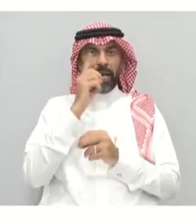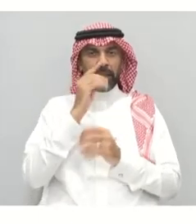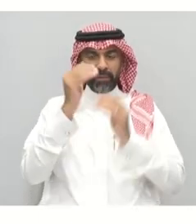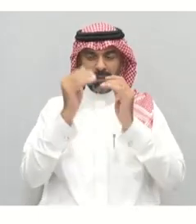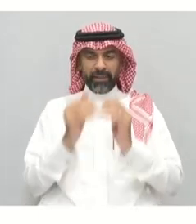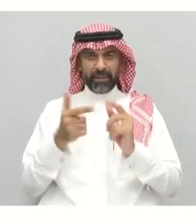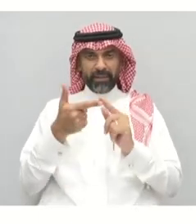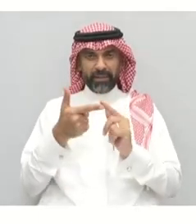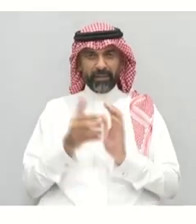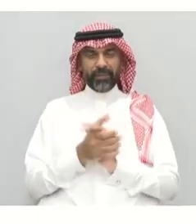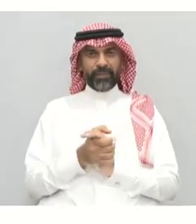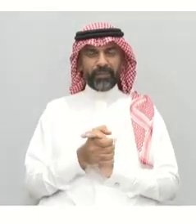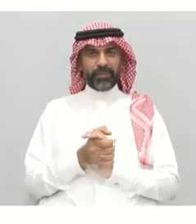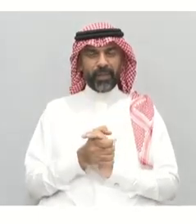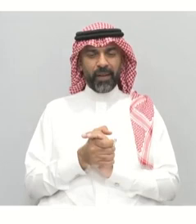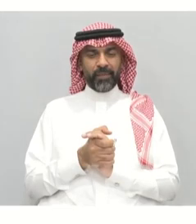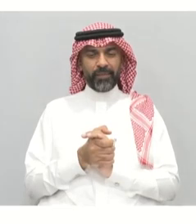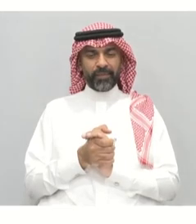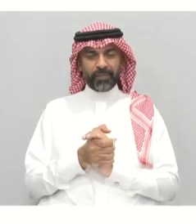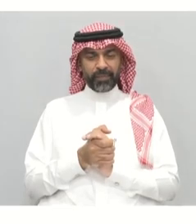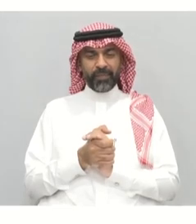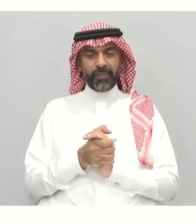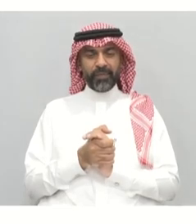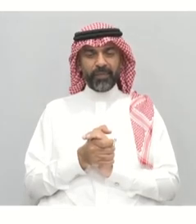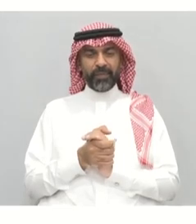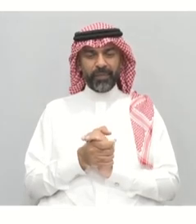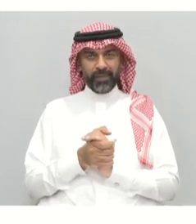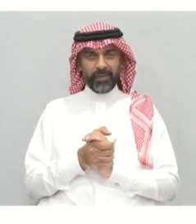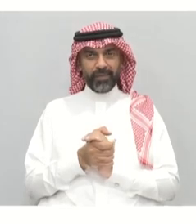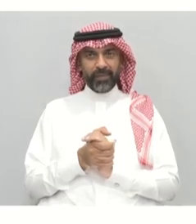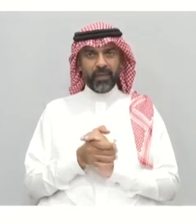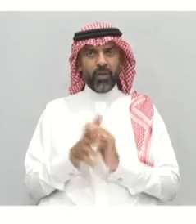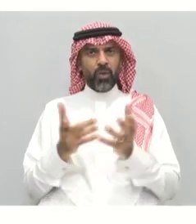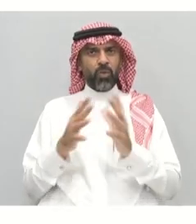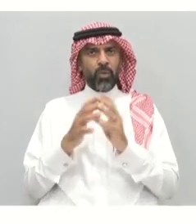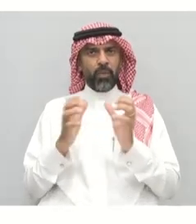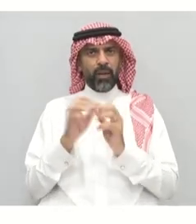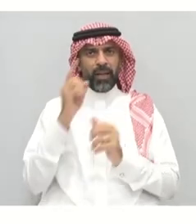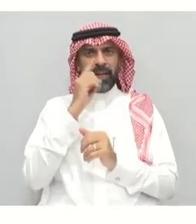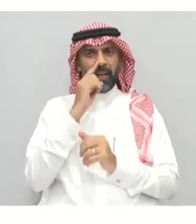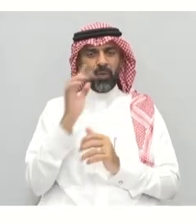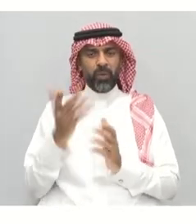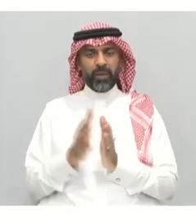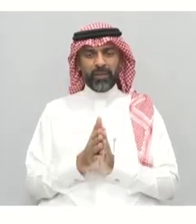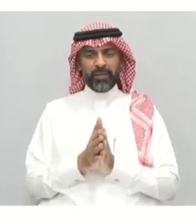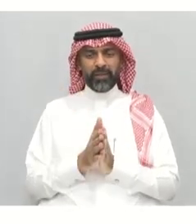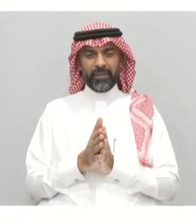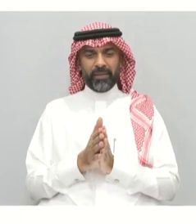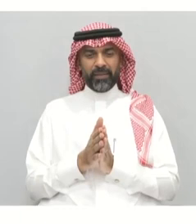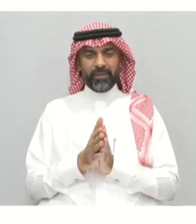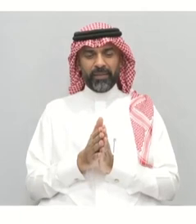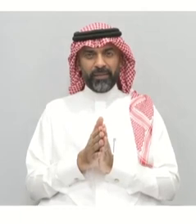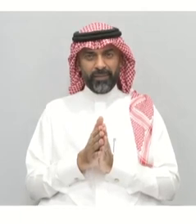what color? Yes, now it is yellow. What does it mean, yellow? When it is